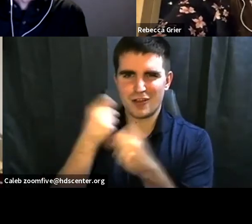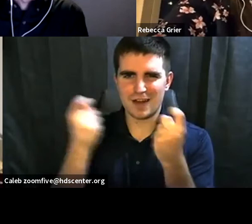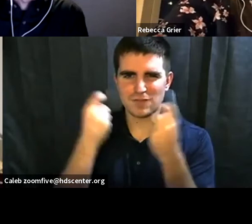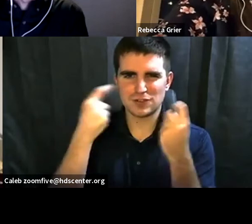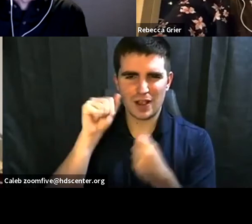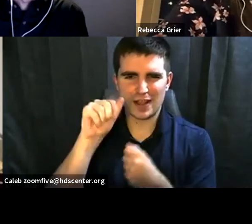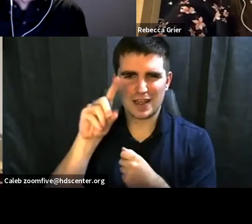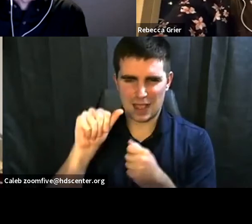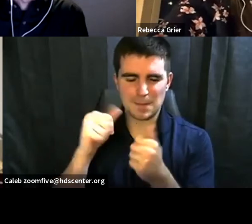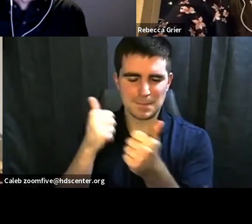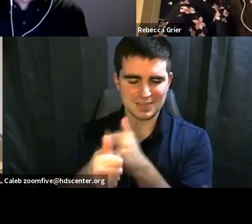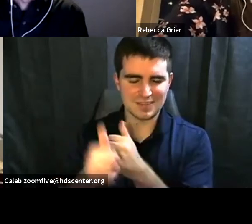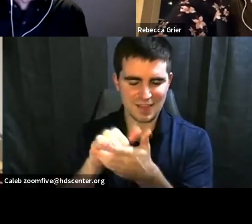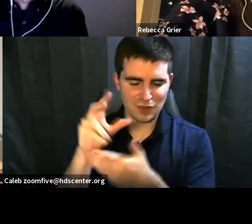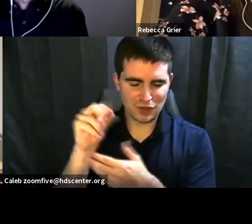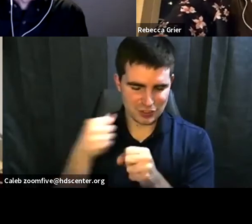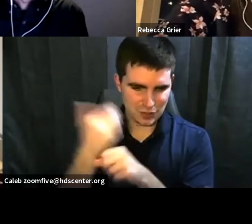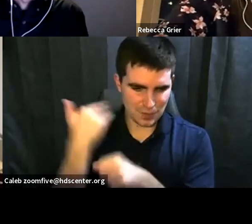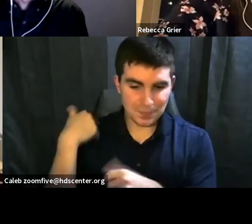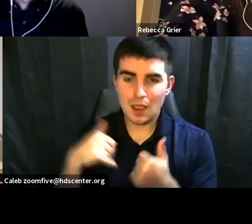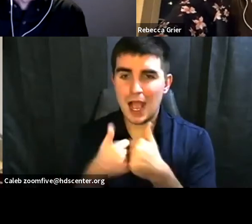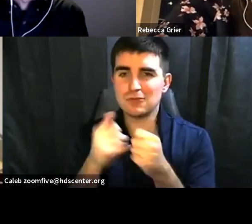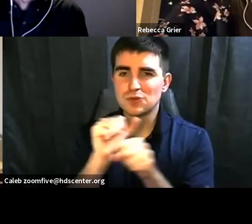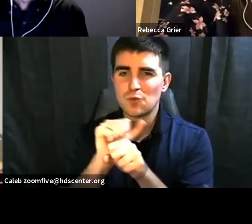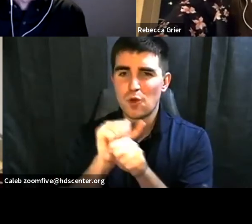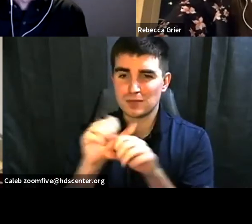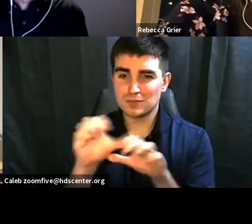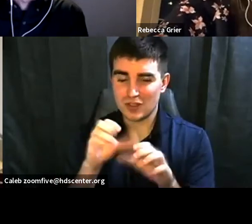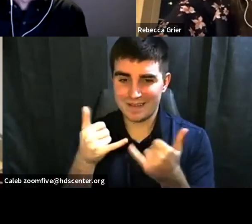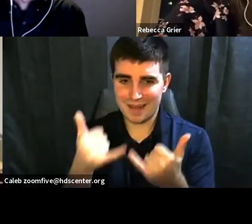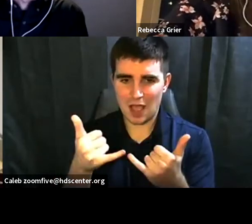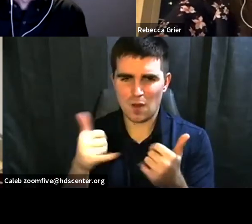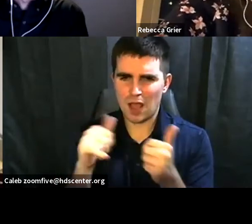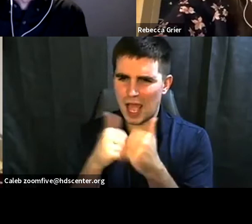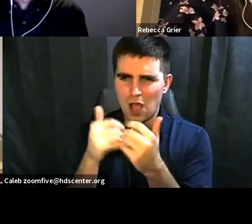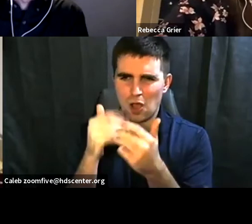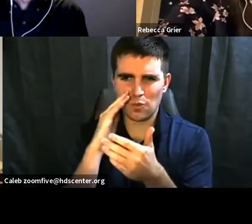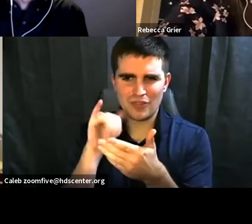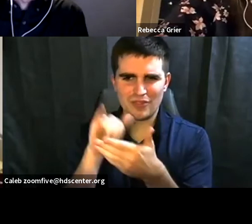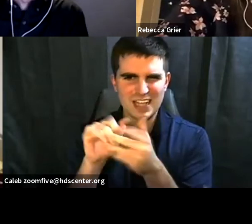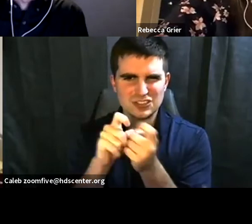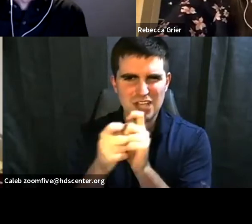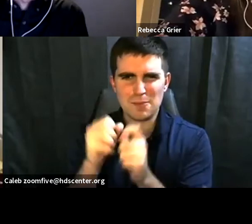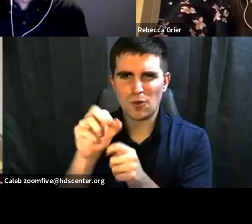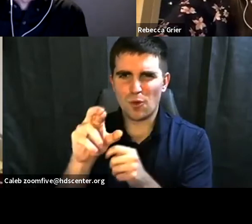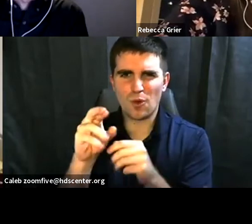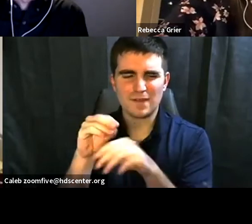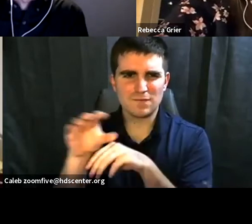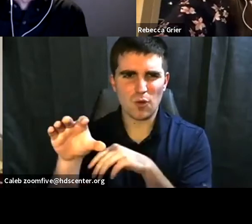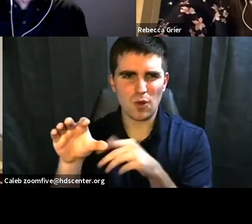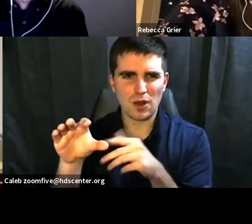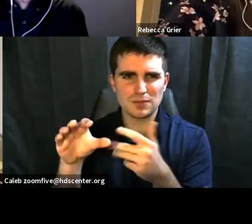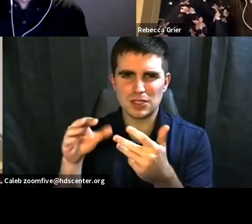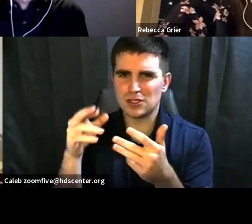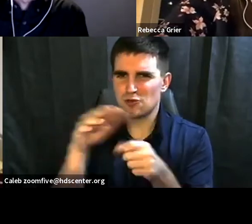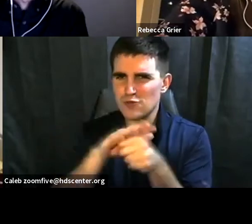being done now going to shape or inform policy on a regional and a national level